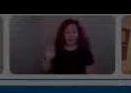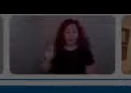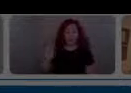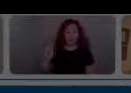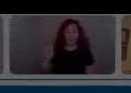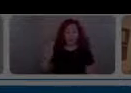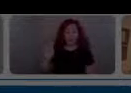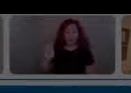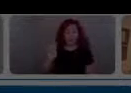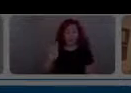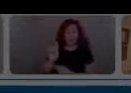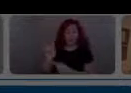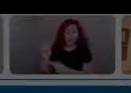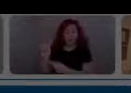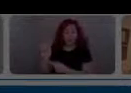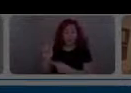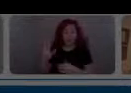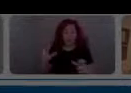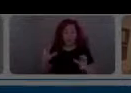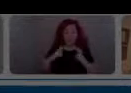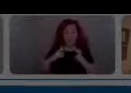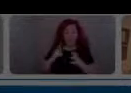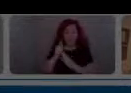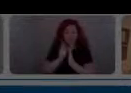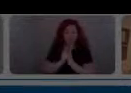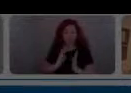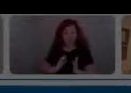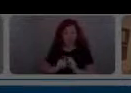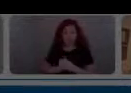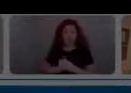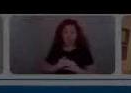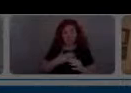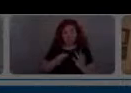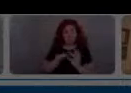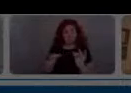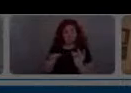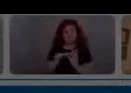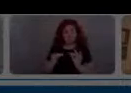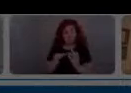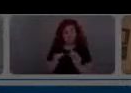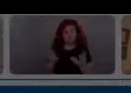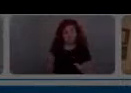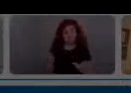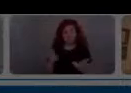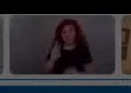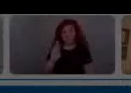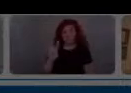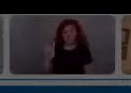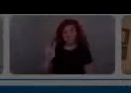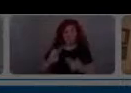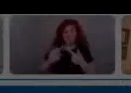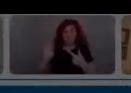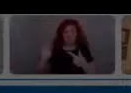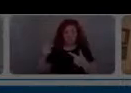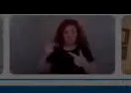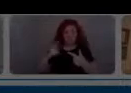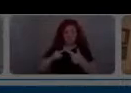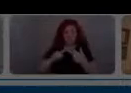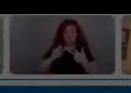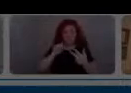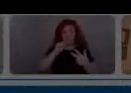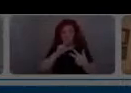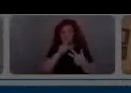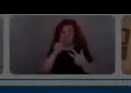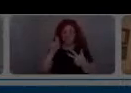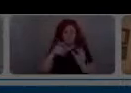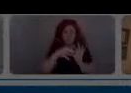retired attorney and for my comment i like to say that rio verde fountain hills and scottsdale should continue to be